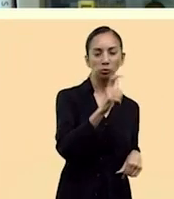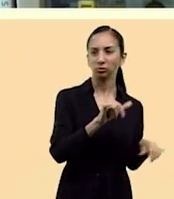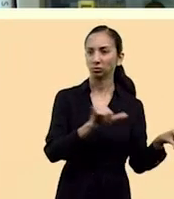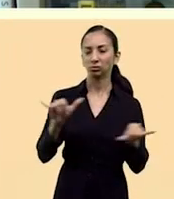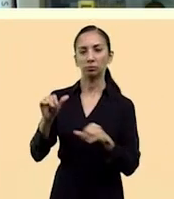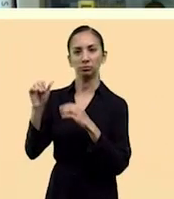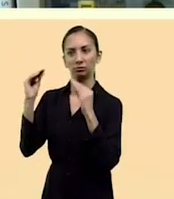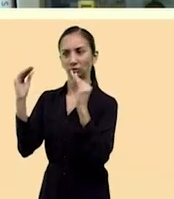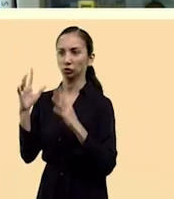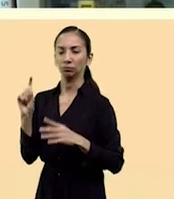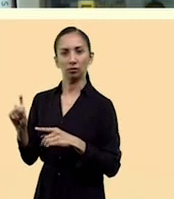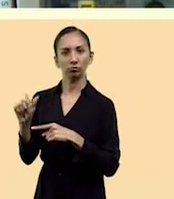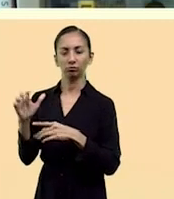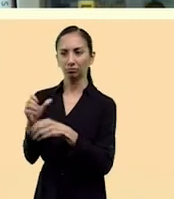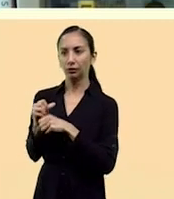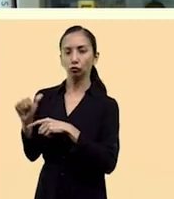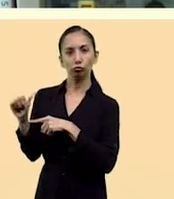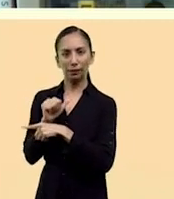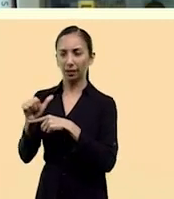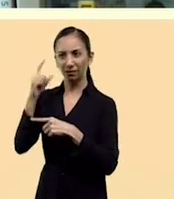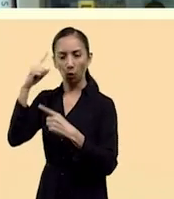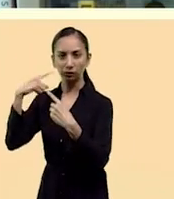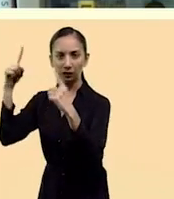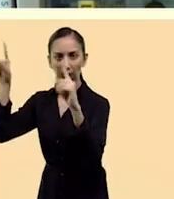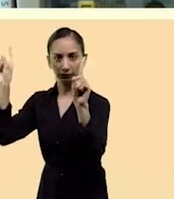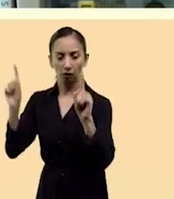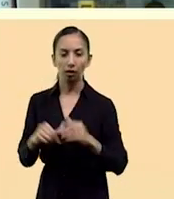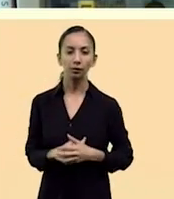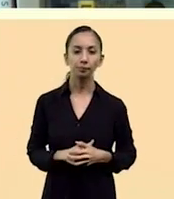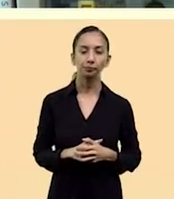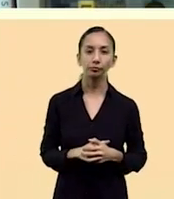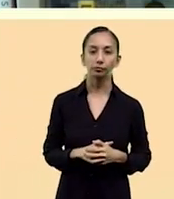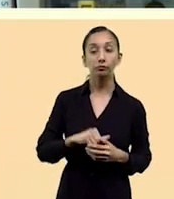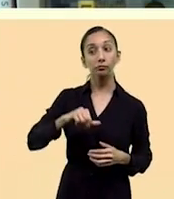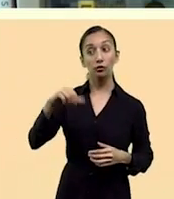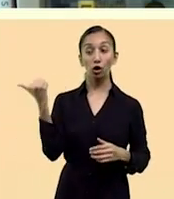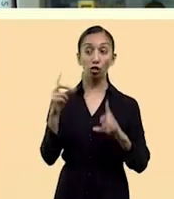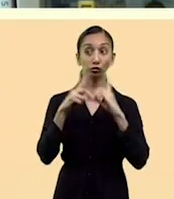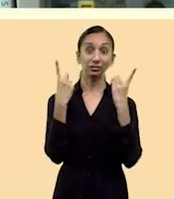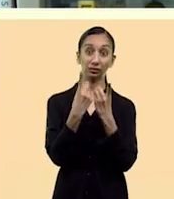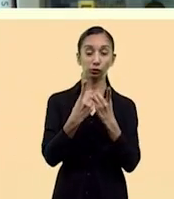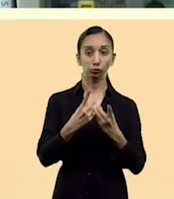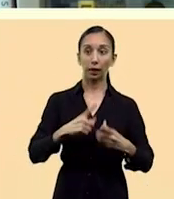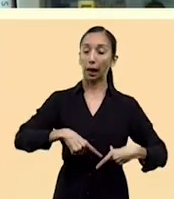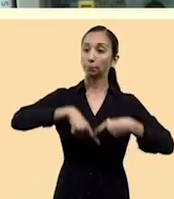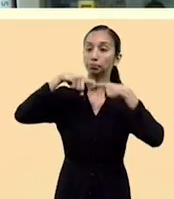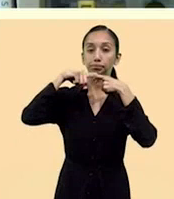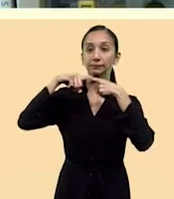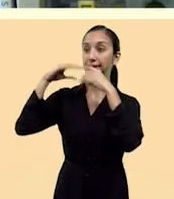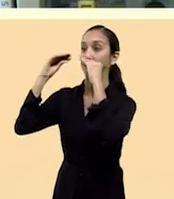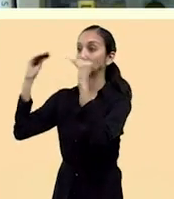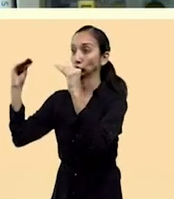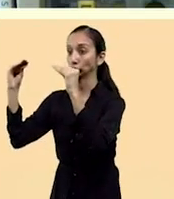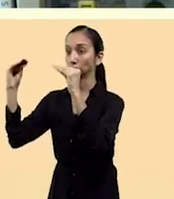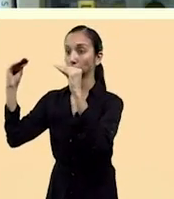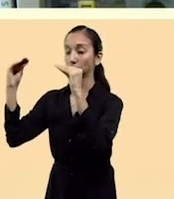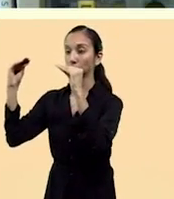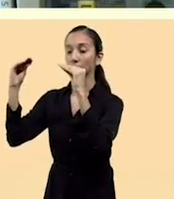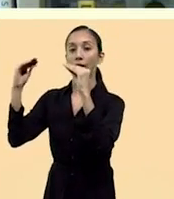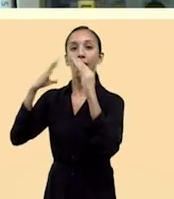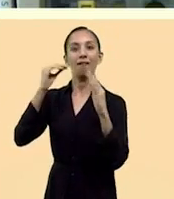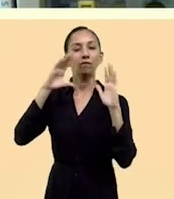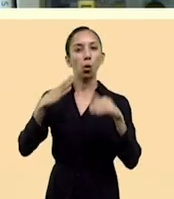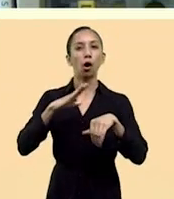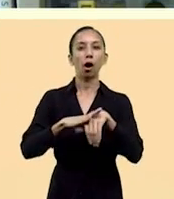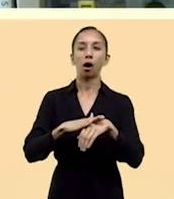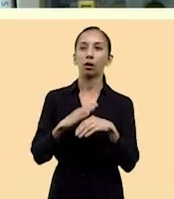efforts. It's worth noting other school districts chose to stop instruction for a period of weeks to train educators. We believe